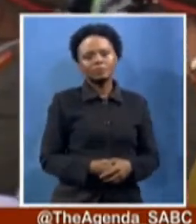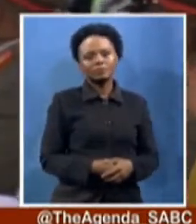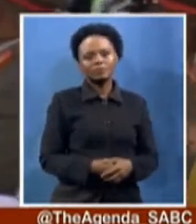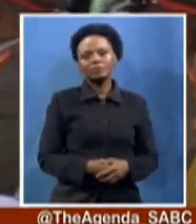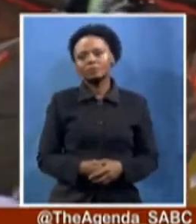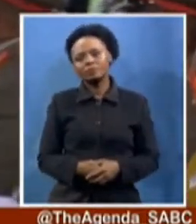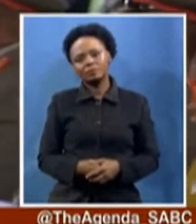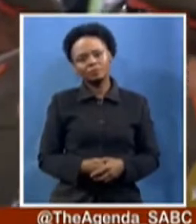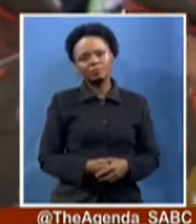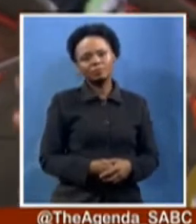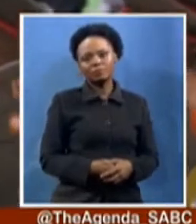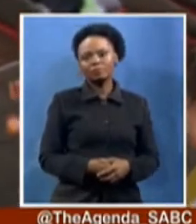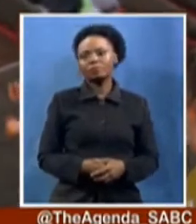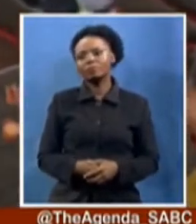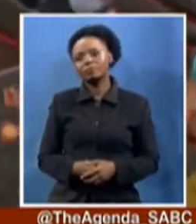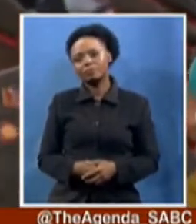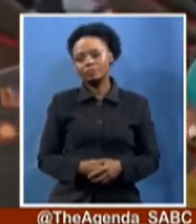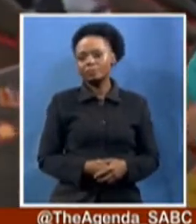Matamela.